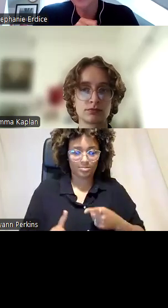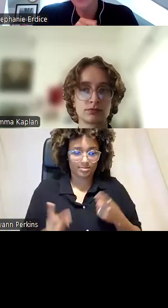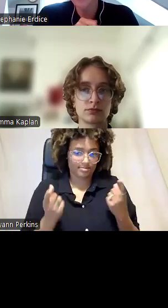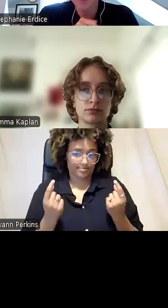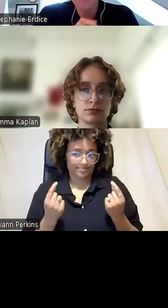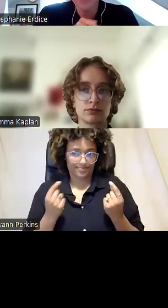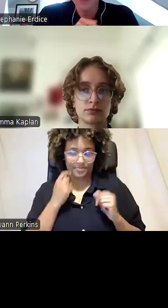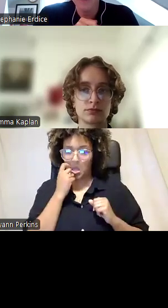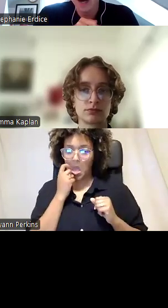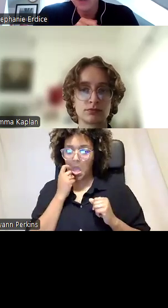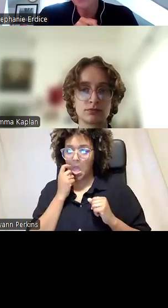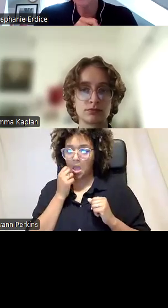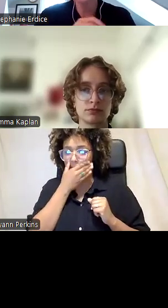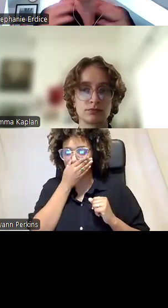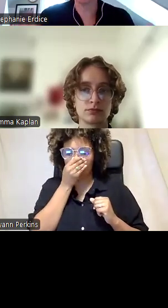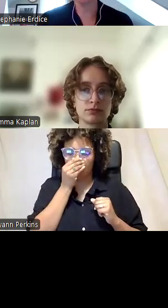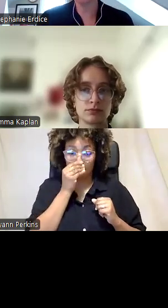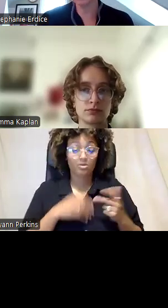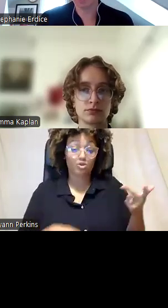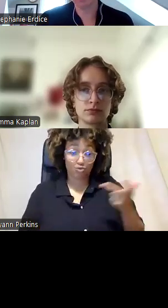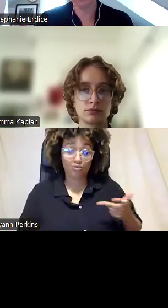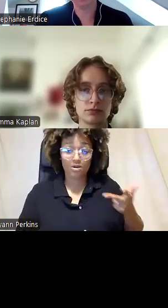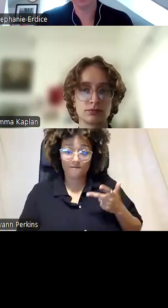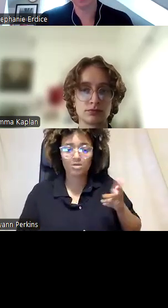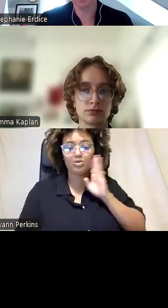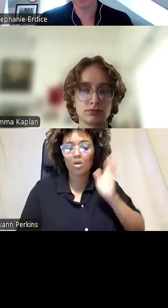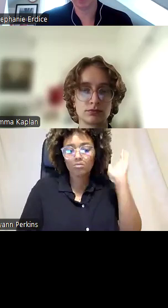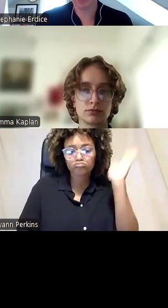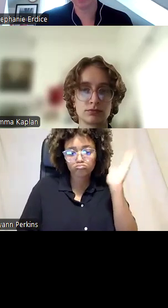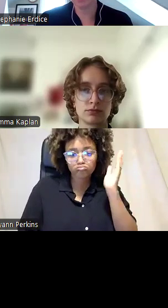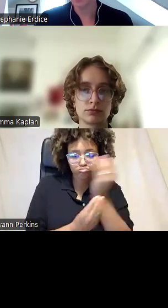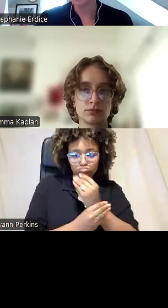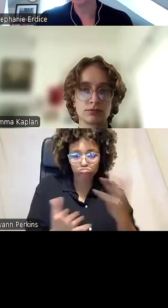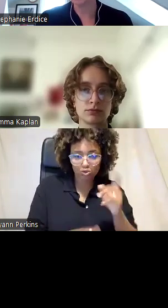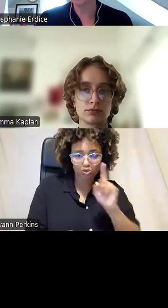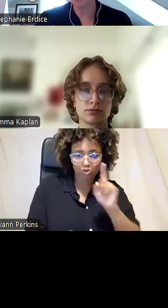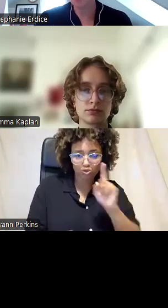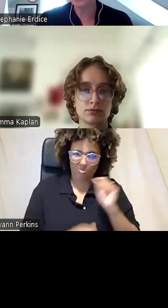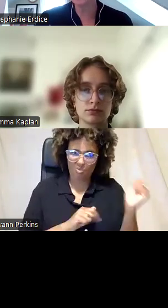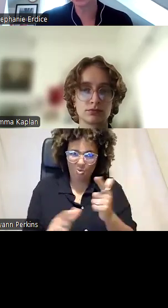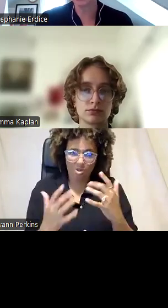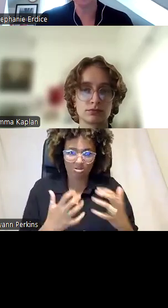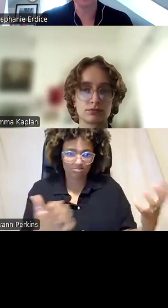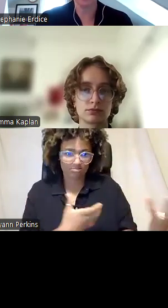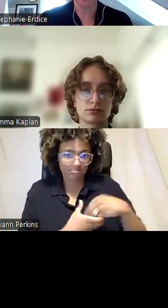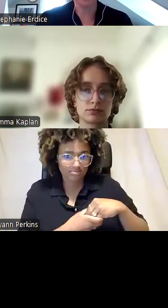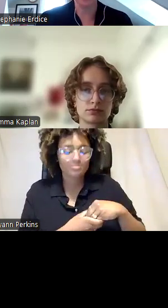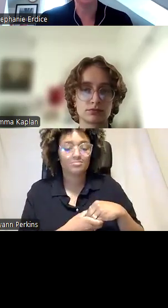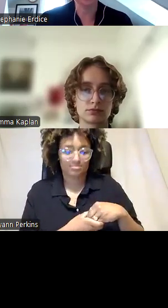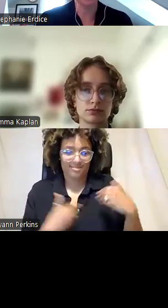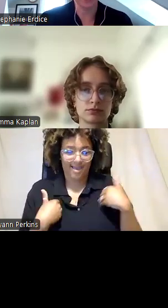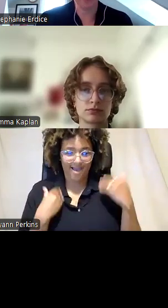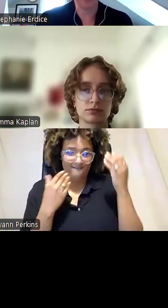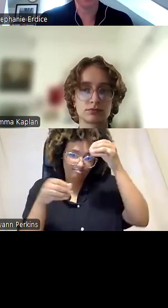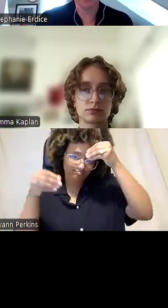just be learning from the three of us. We all hold knowledge about this in this space. So we want to learn from each other